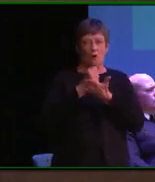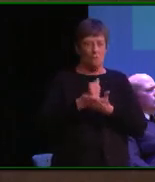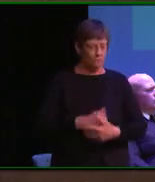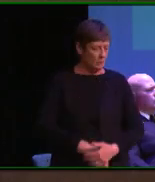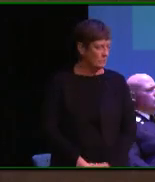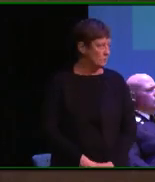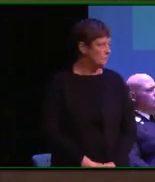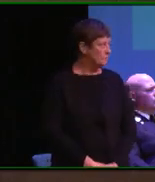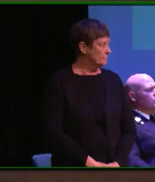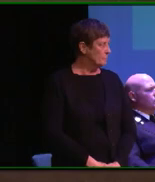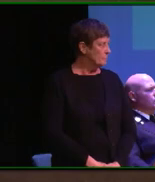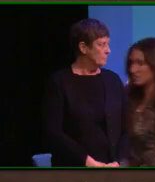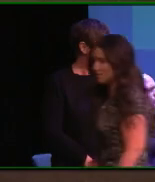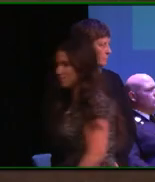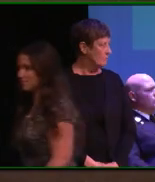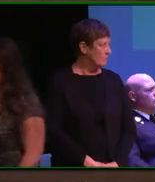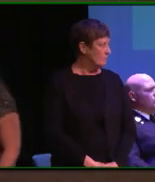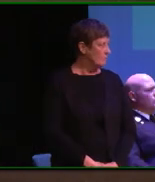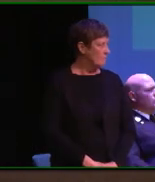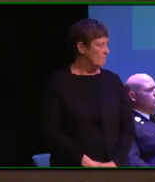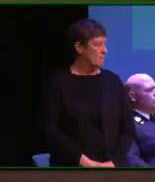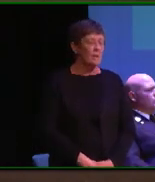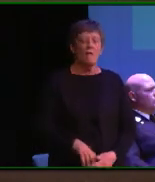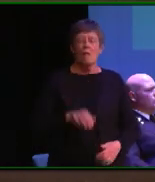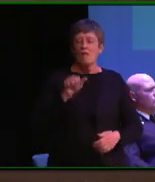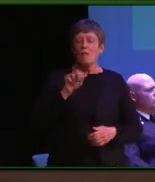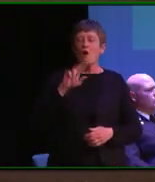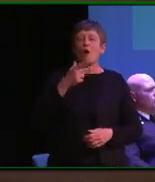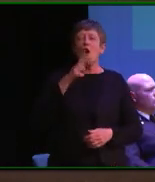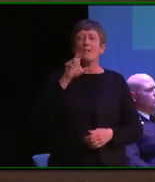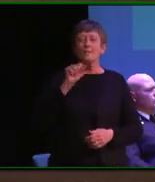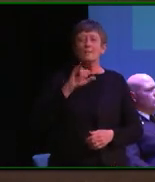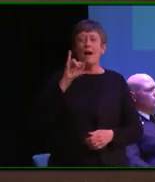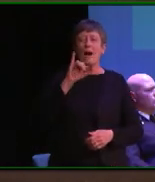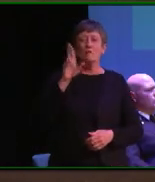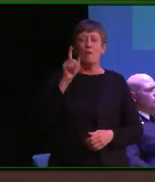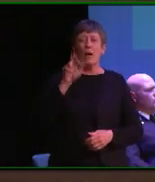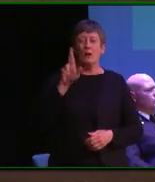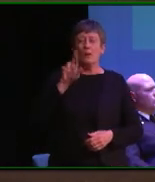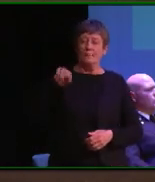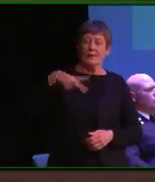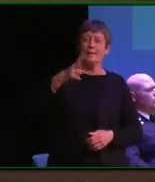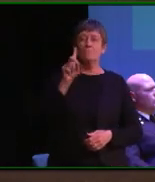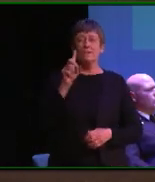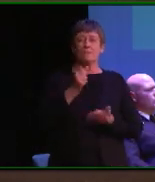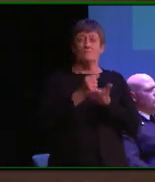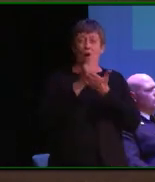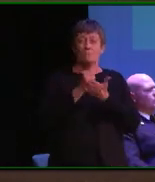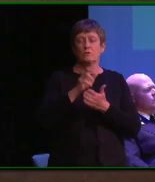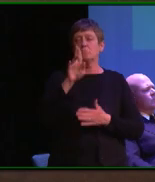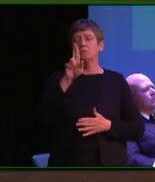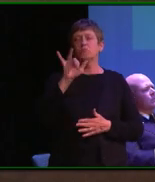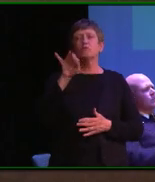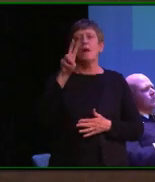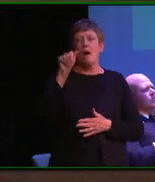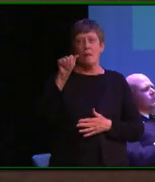The August I. Ryer PhD Memorial Scholarship goes to Brianna Baker.